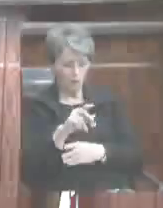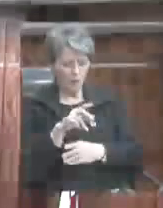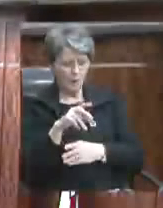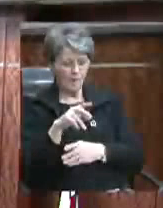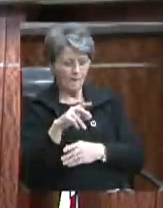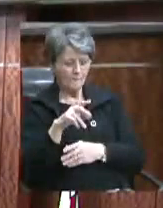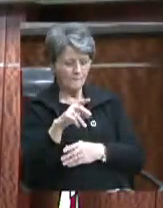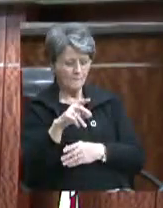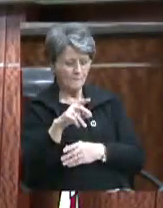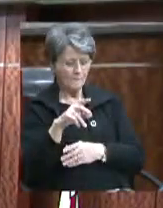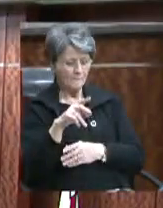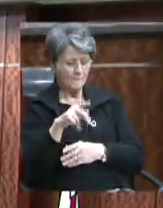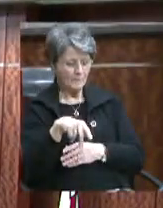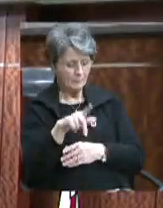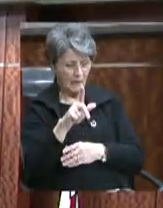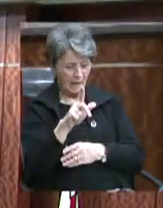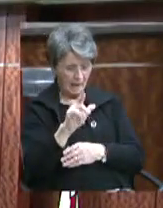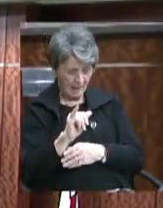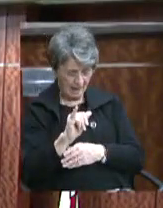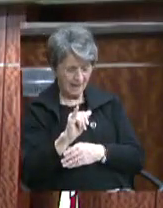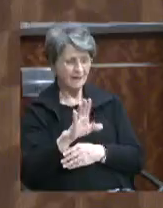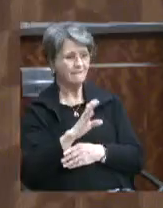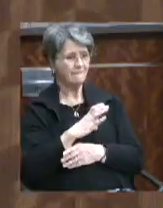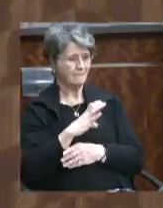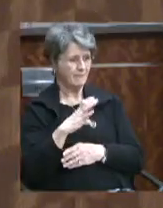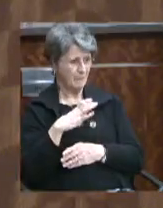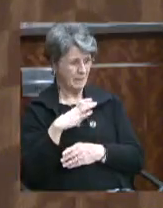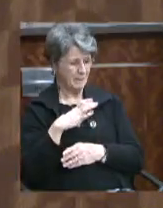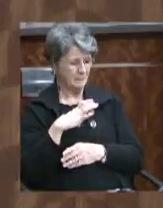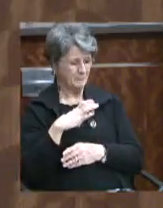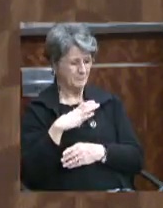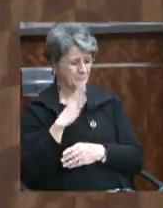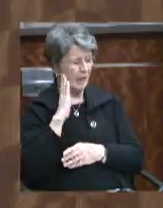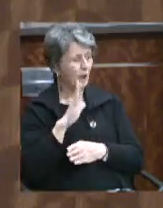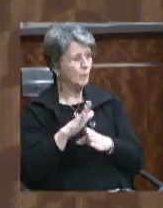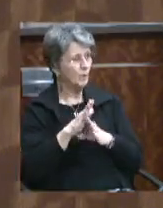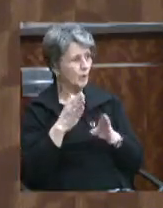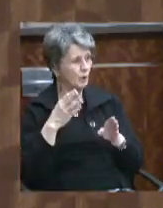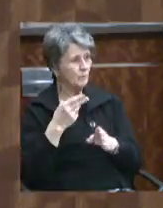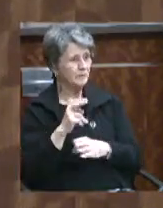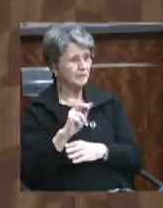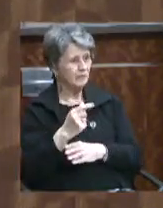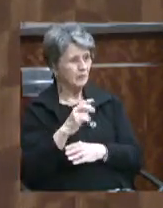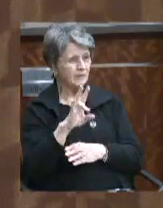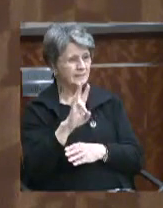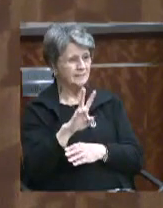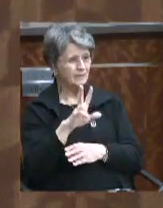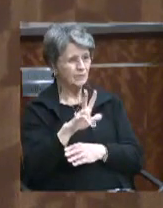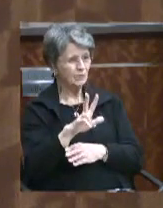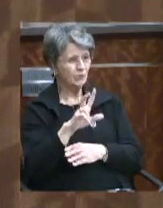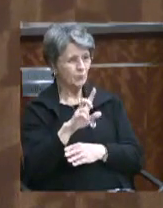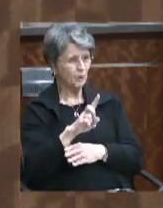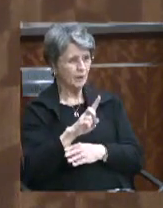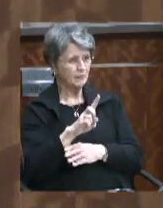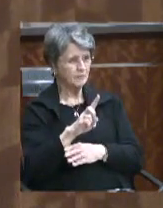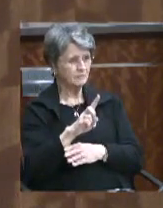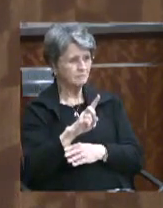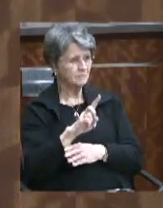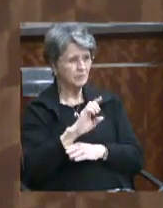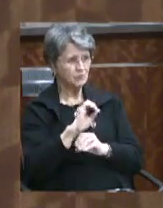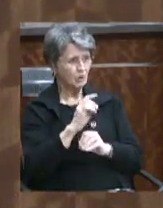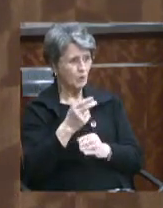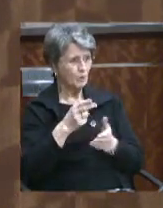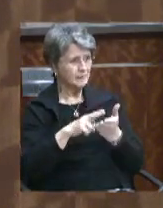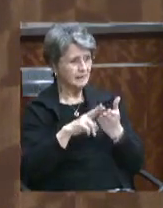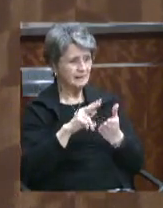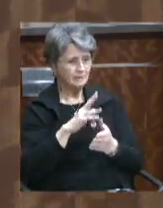title into the record for the first reading. I'll open the public hearing at 7:31. I have no one signed up